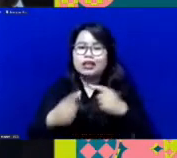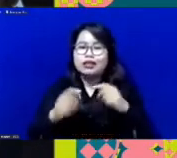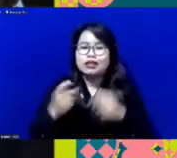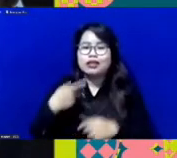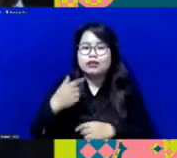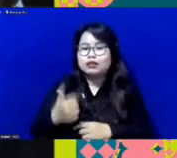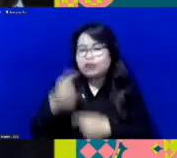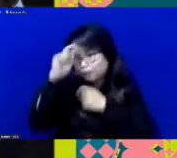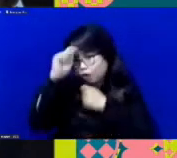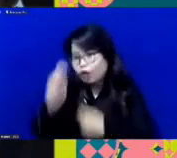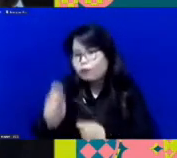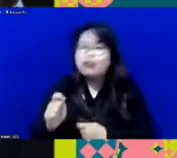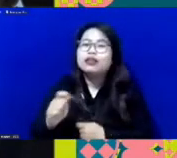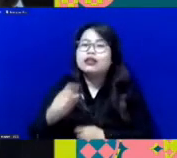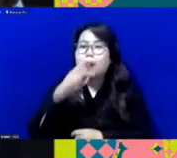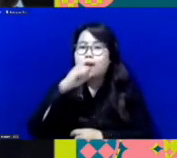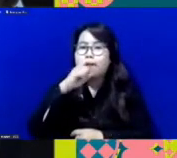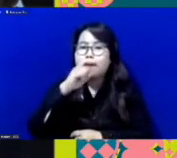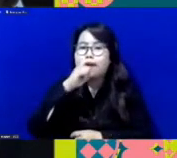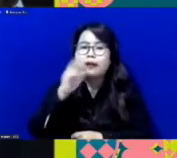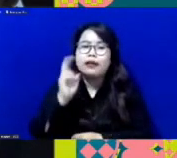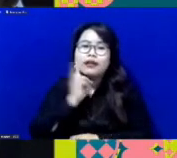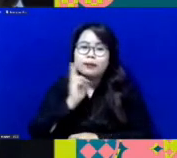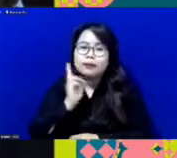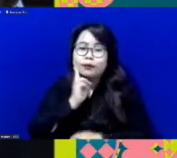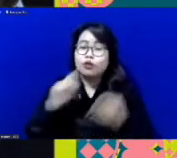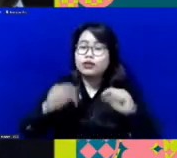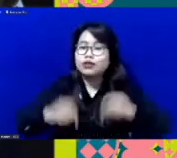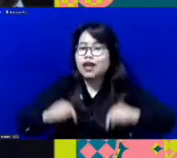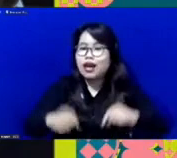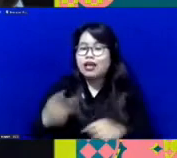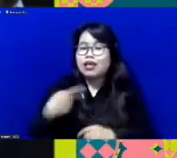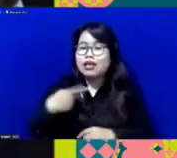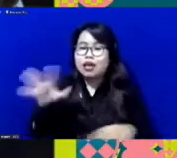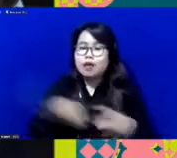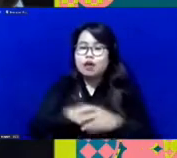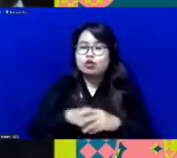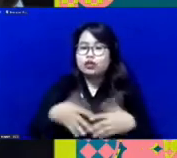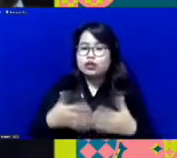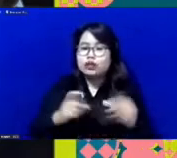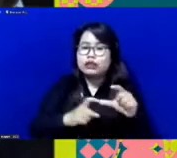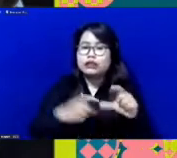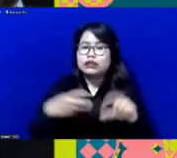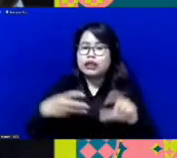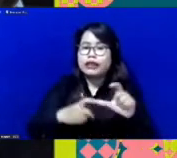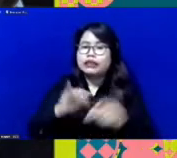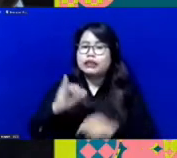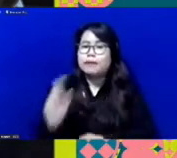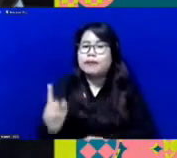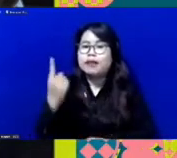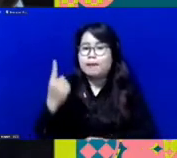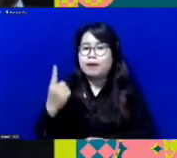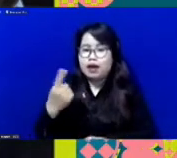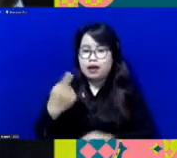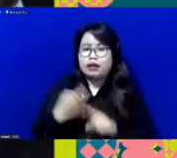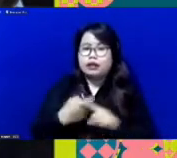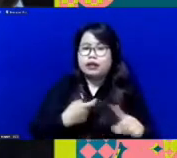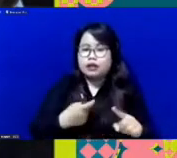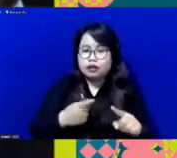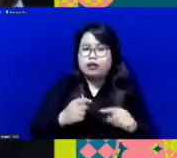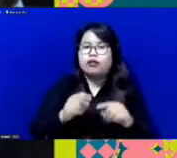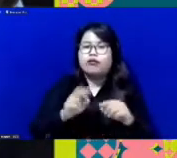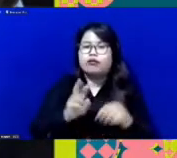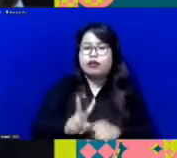and gentlemen, here we are entering the first session of World Values Forum, Values at the